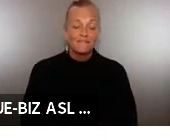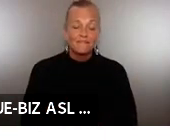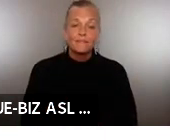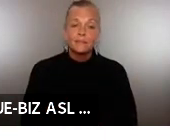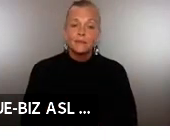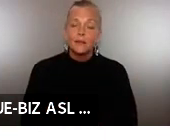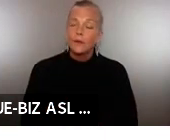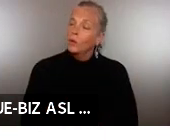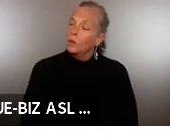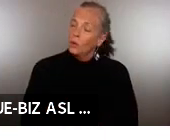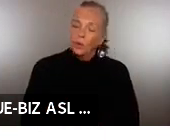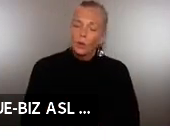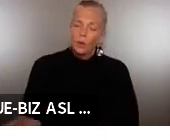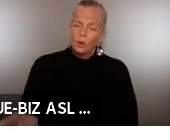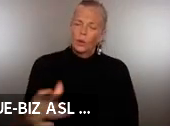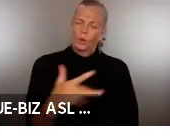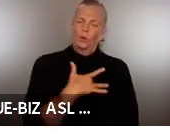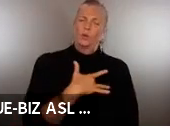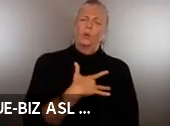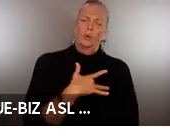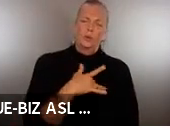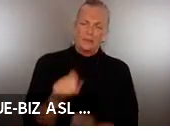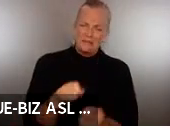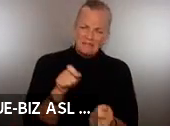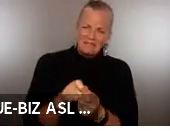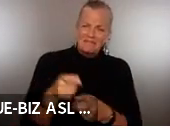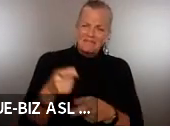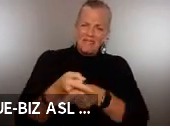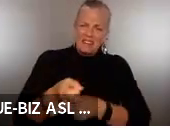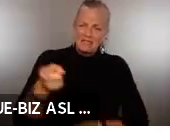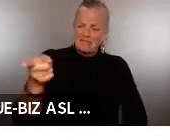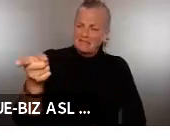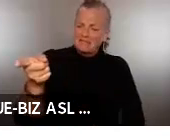Yeah, I mean, you hit that right on the button.